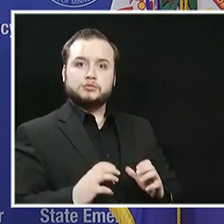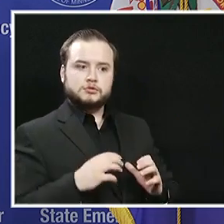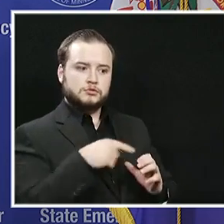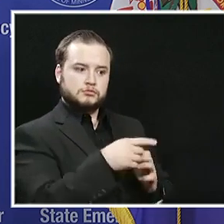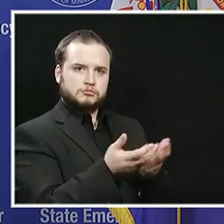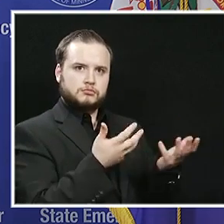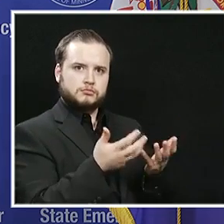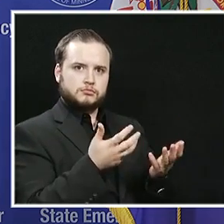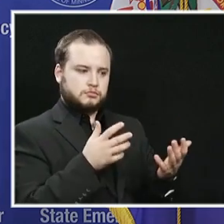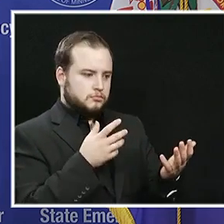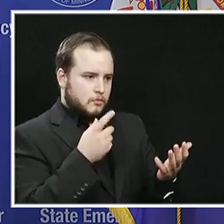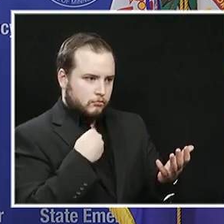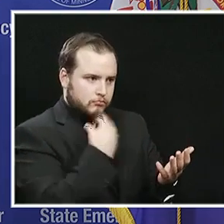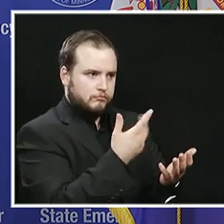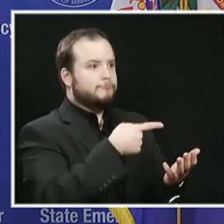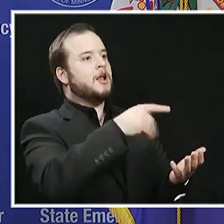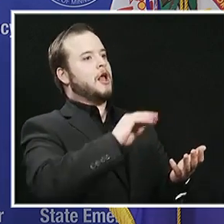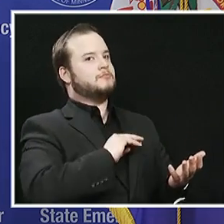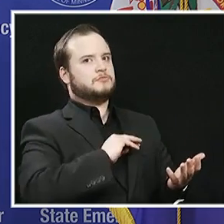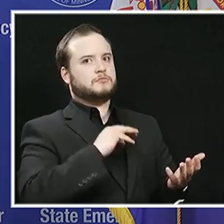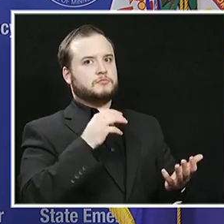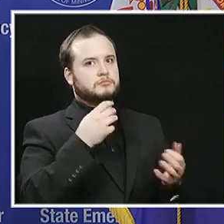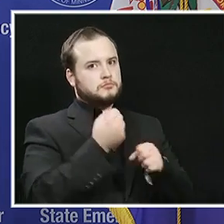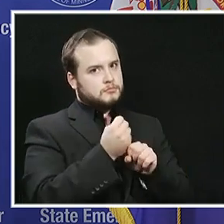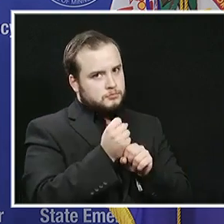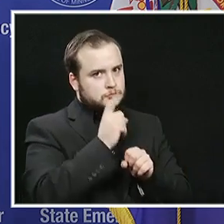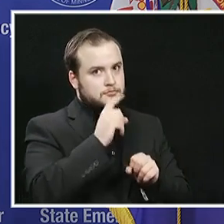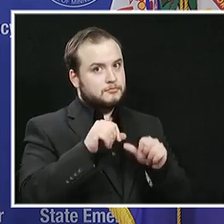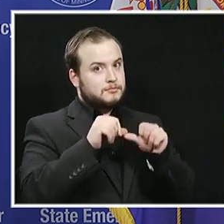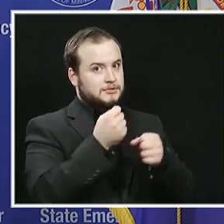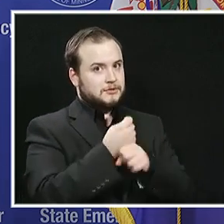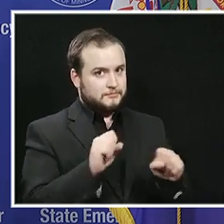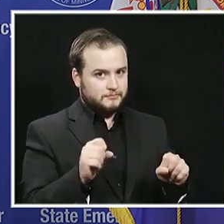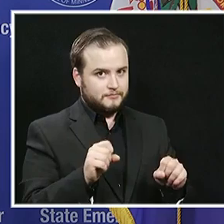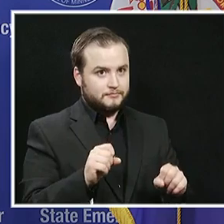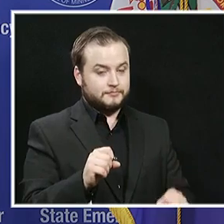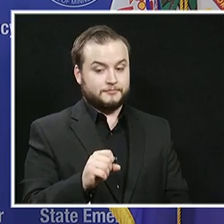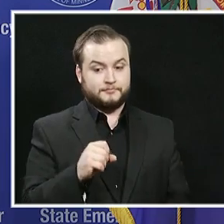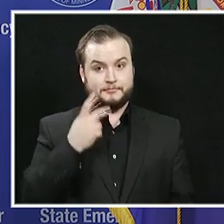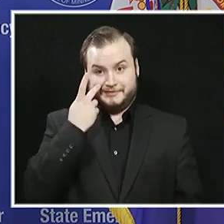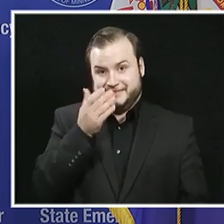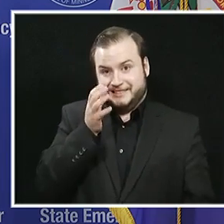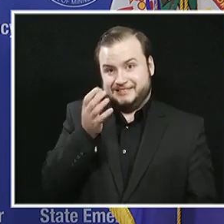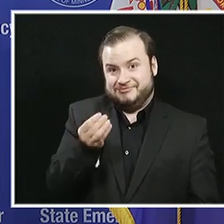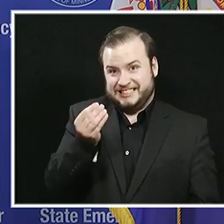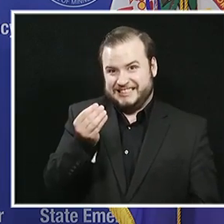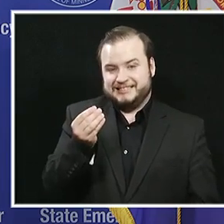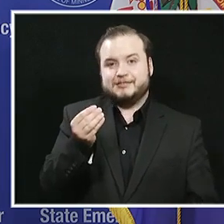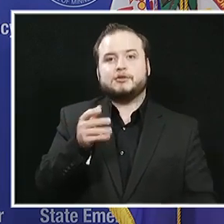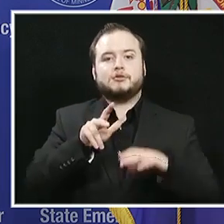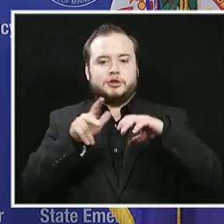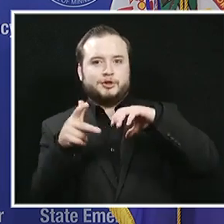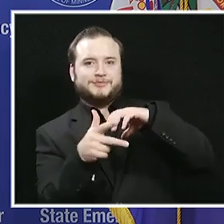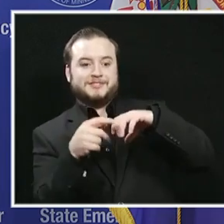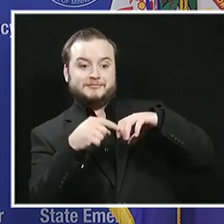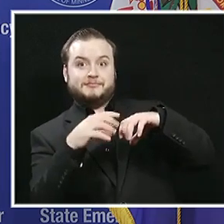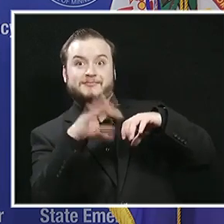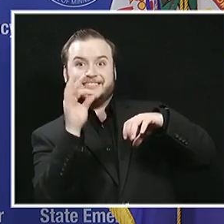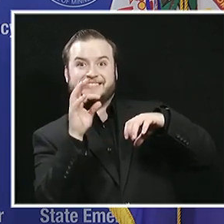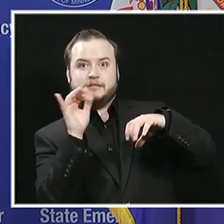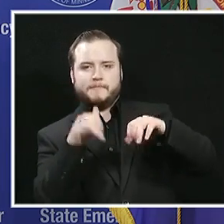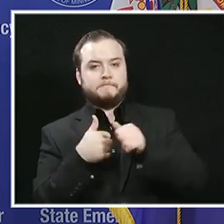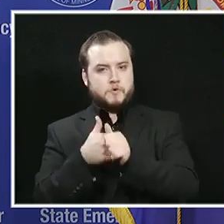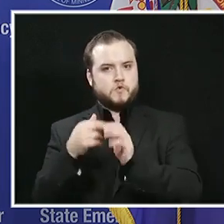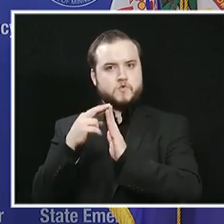need when they need it. And when we see curbside open up on Monday, we'll see those same parameters. It's no secret that retail has been hit